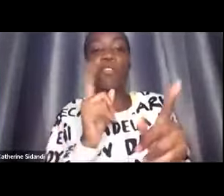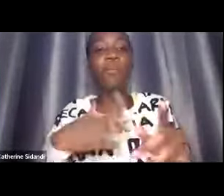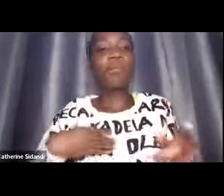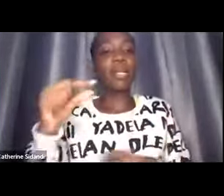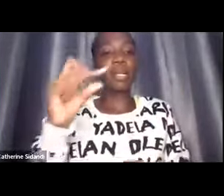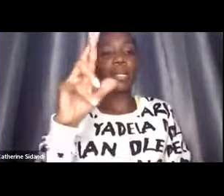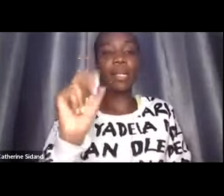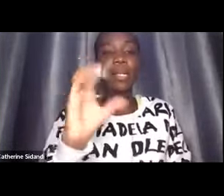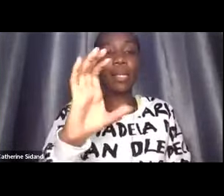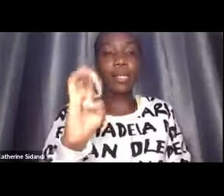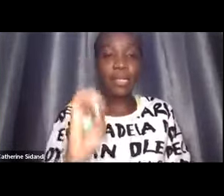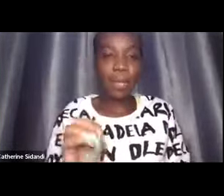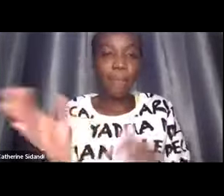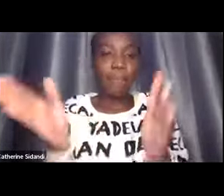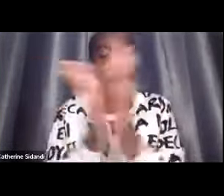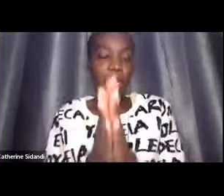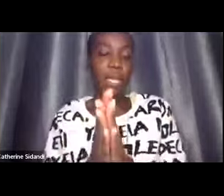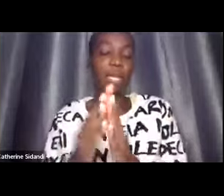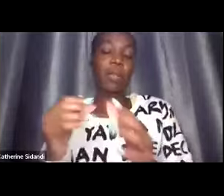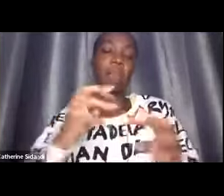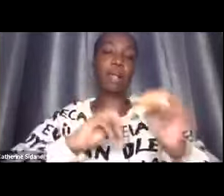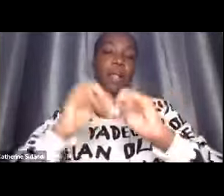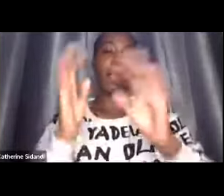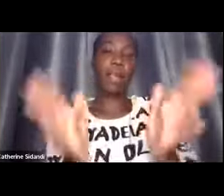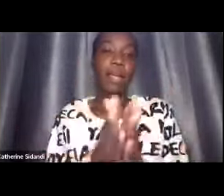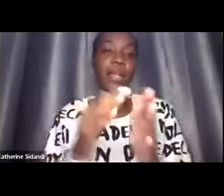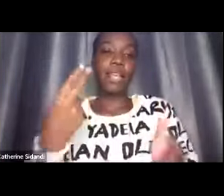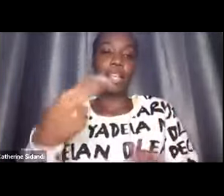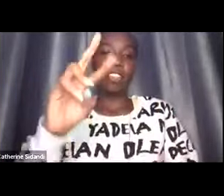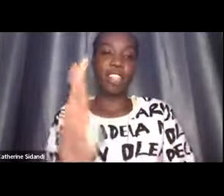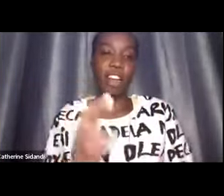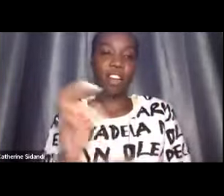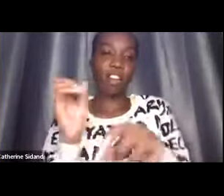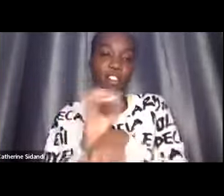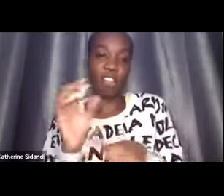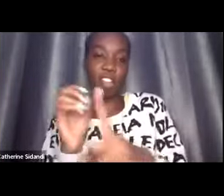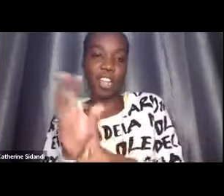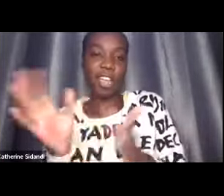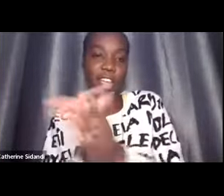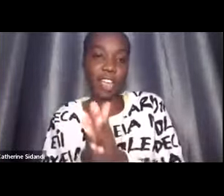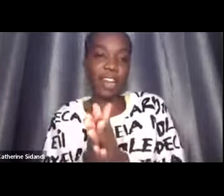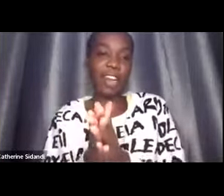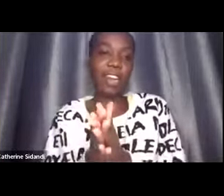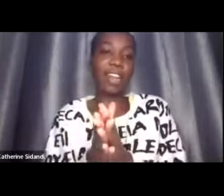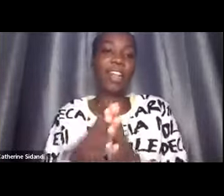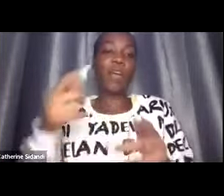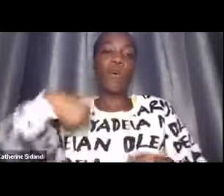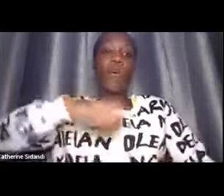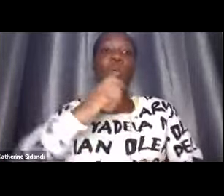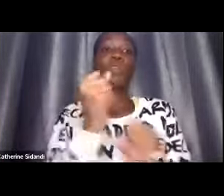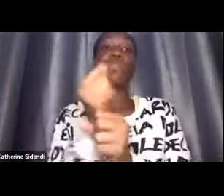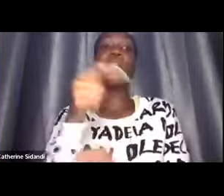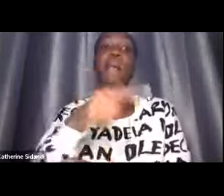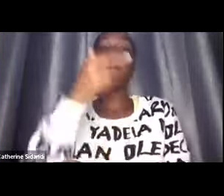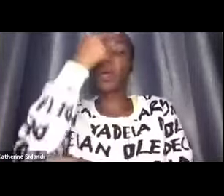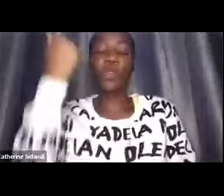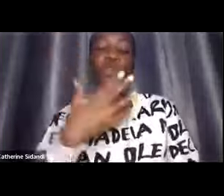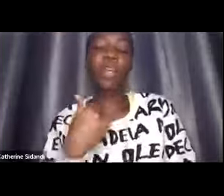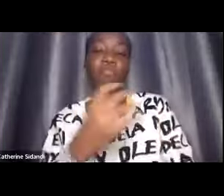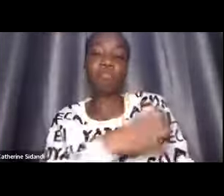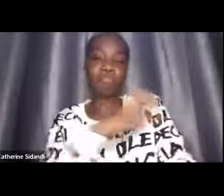professional and HR consultant and trainer with Atara Solutions. And we do this because we want to empower